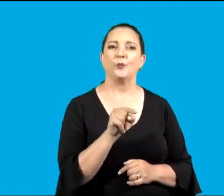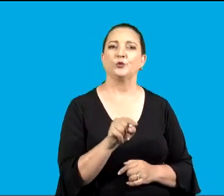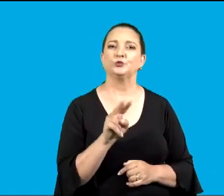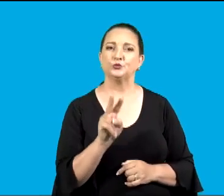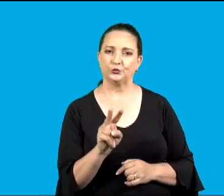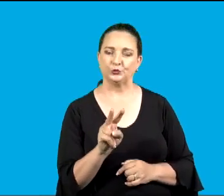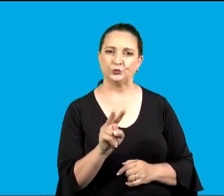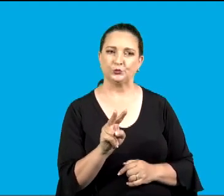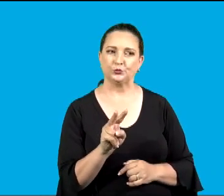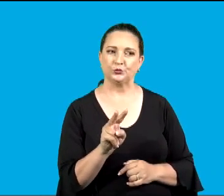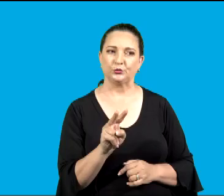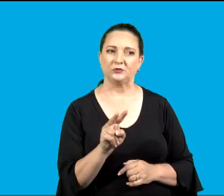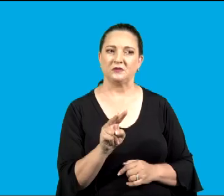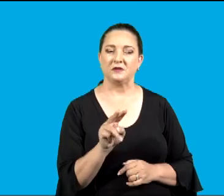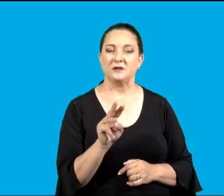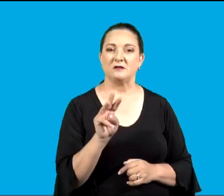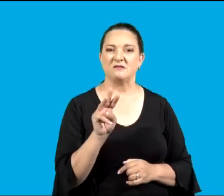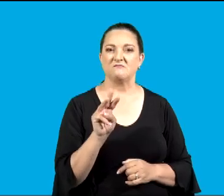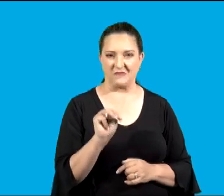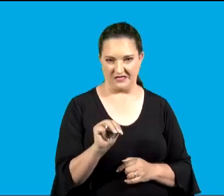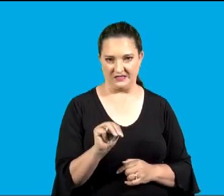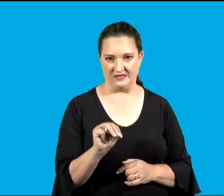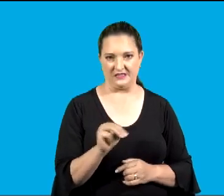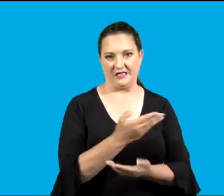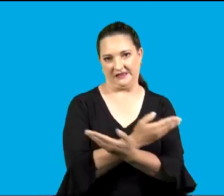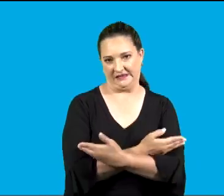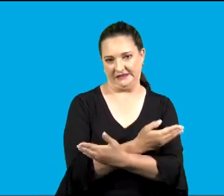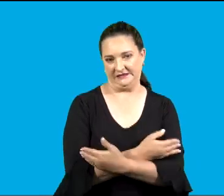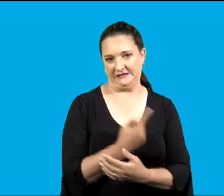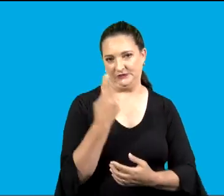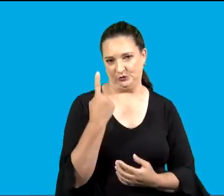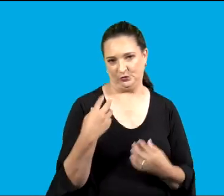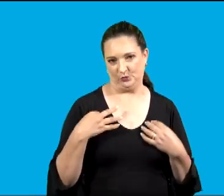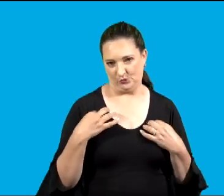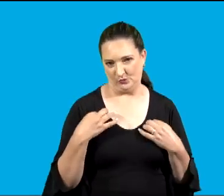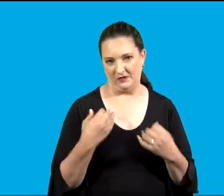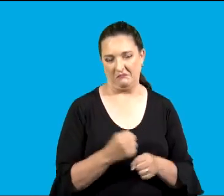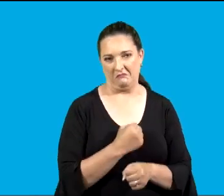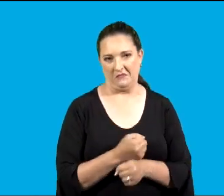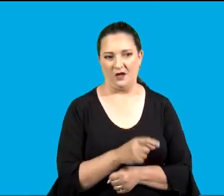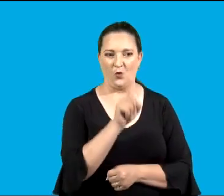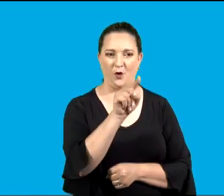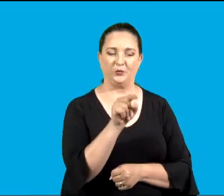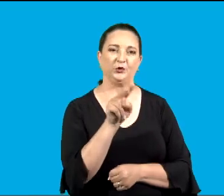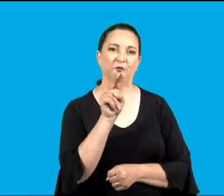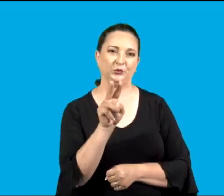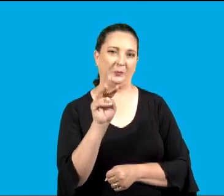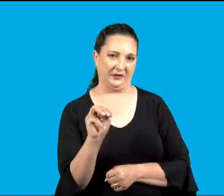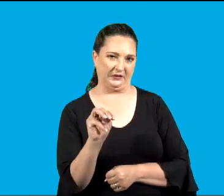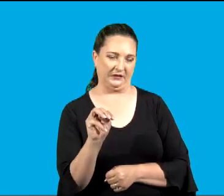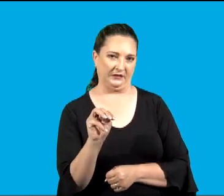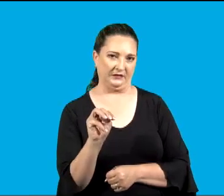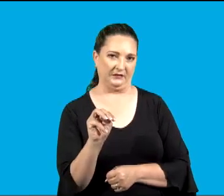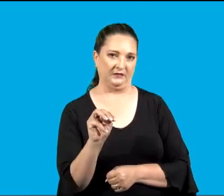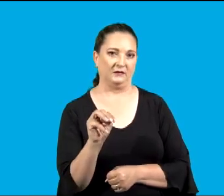requires 1.2 meters of fabric to make one t-shirt. So, if it requires 1.2 meters of fabric to make one